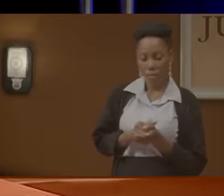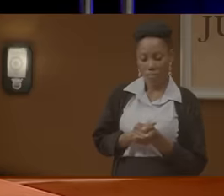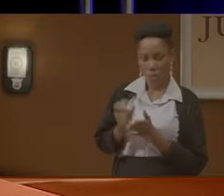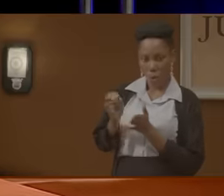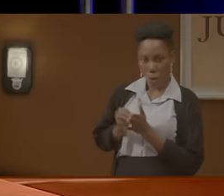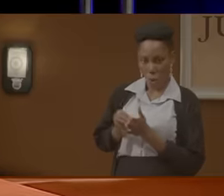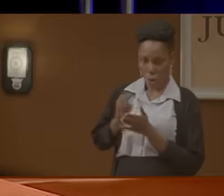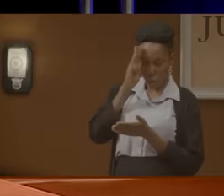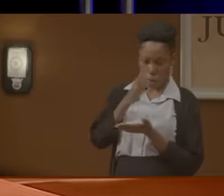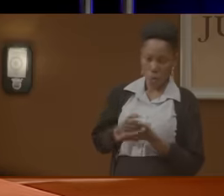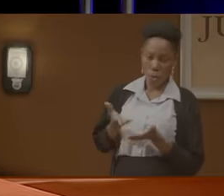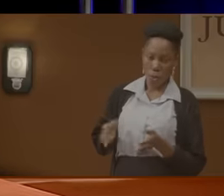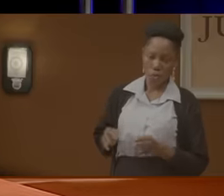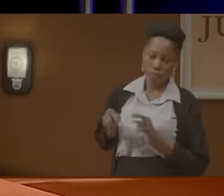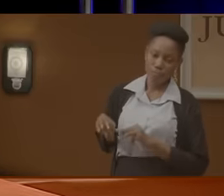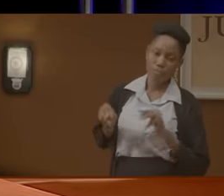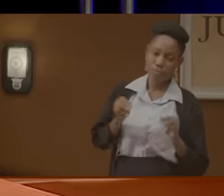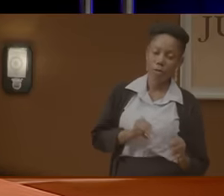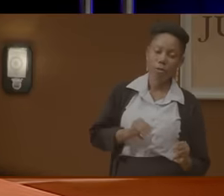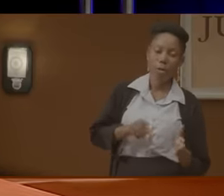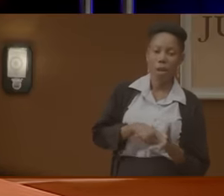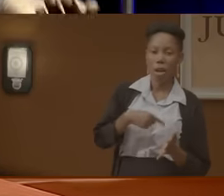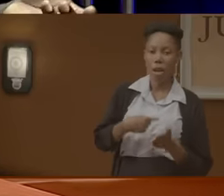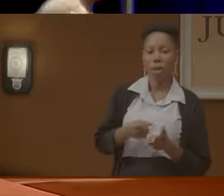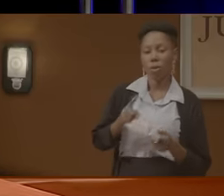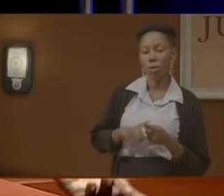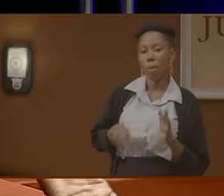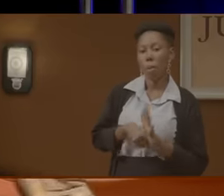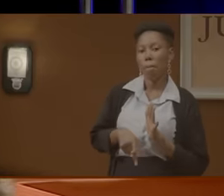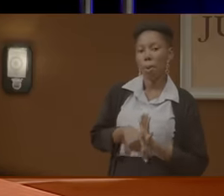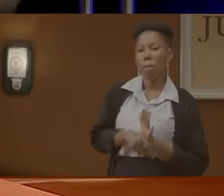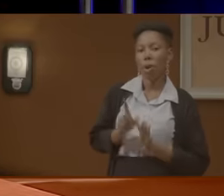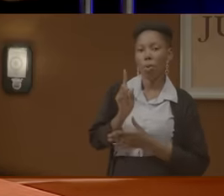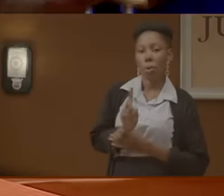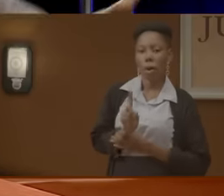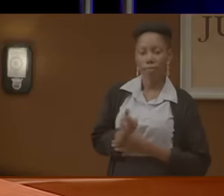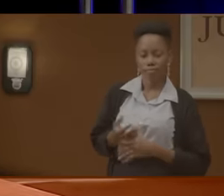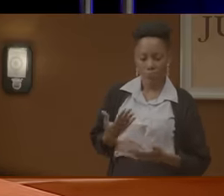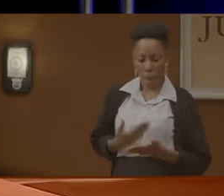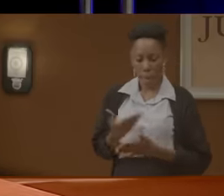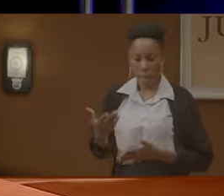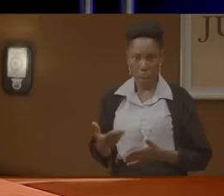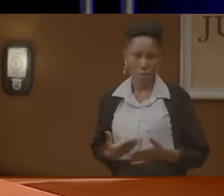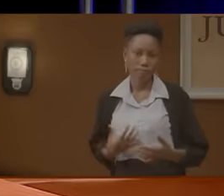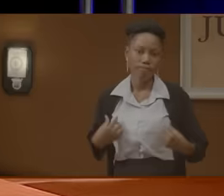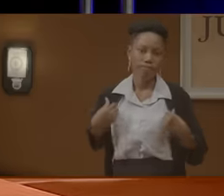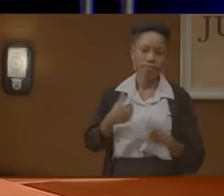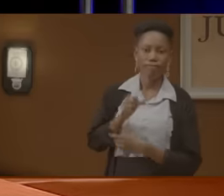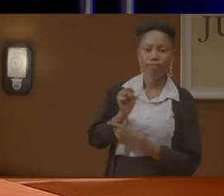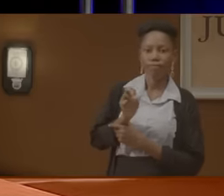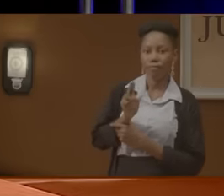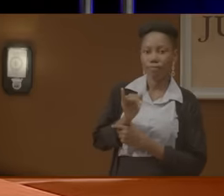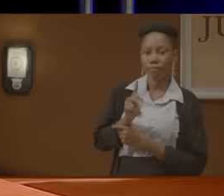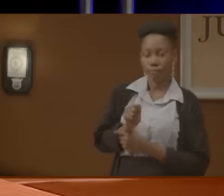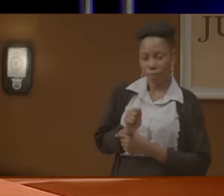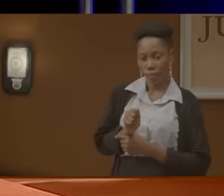primary one, that I should buy, they want to buy suit, this thing, I bring the money to her to